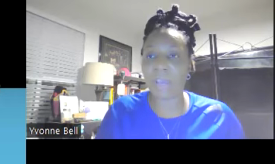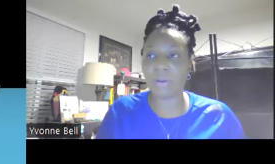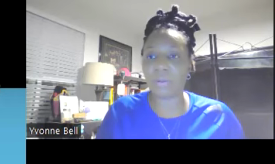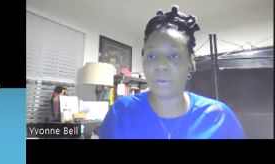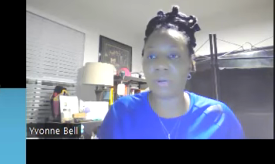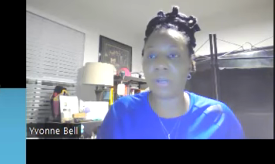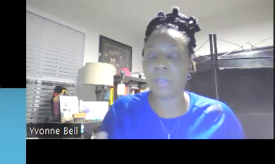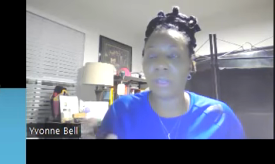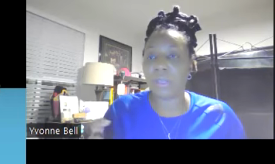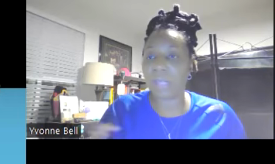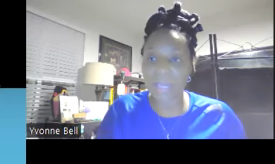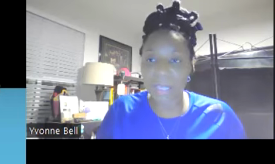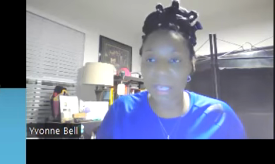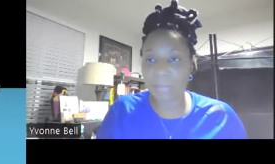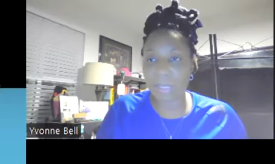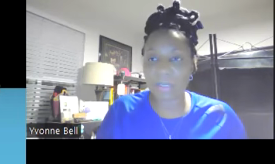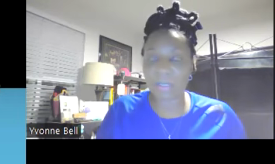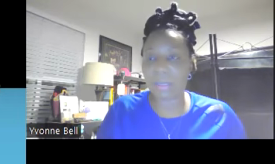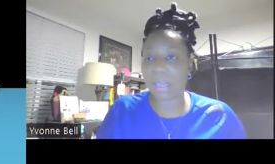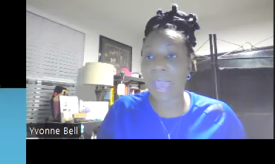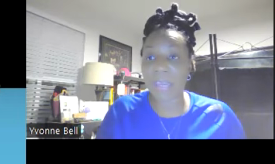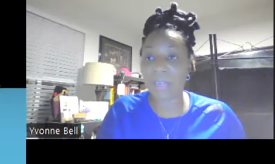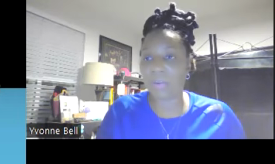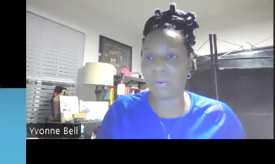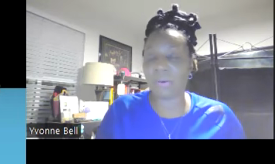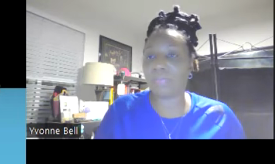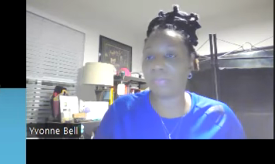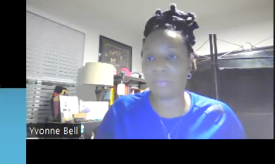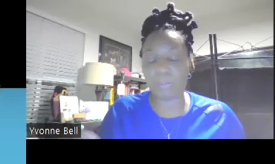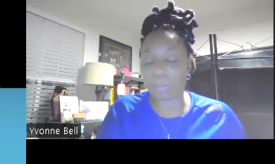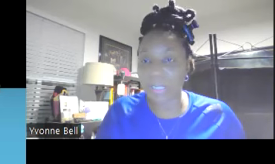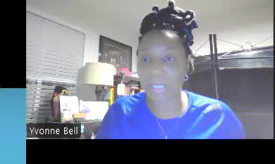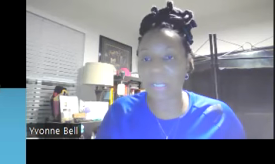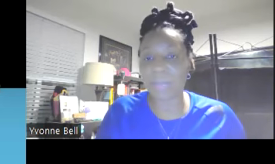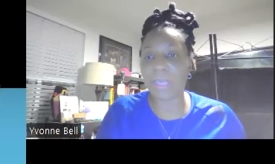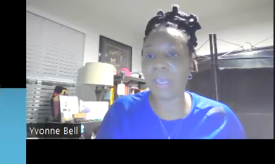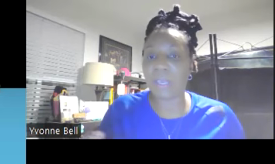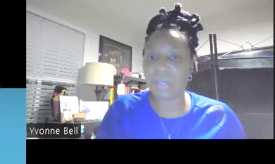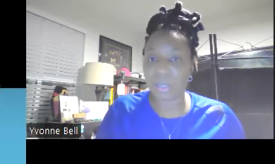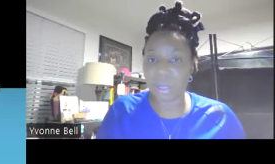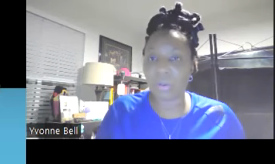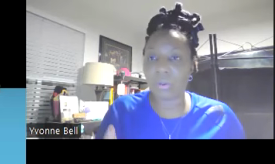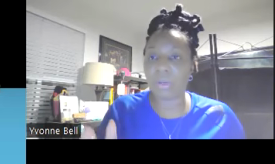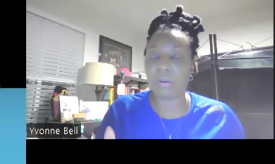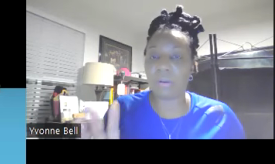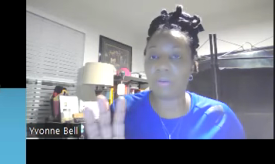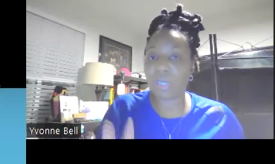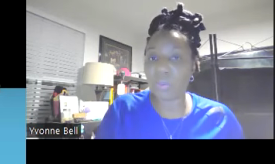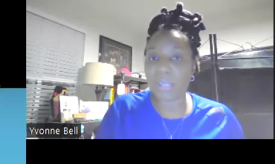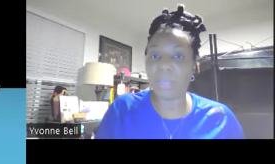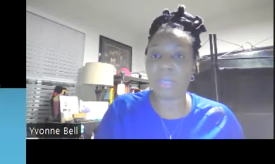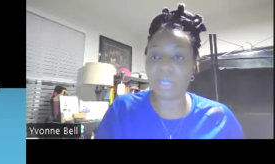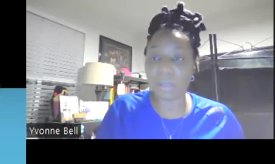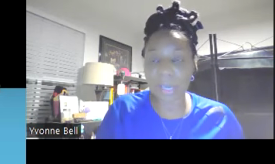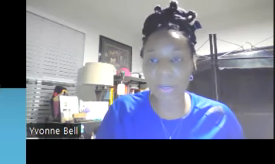left out or the last name is added or missing something. So the reason